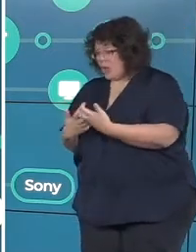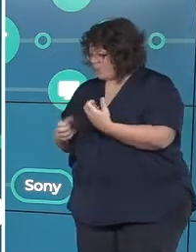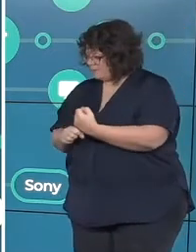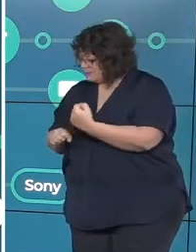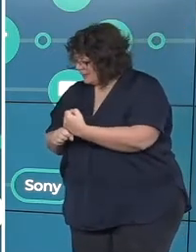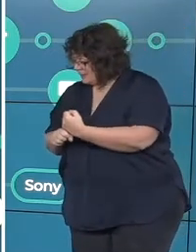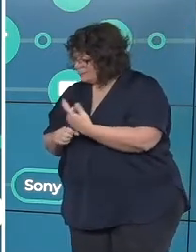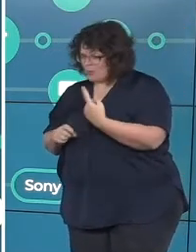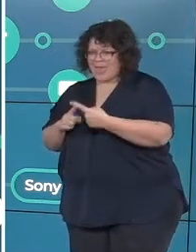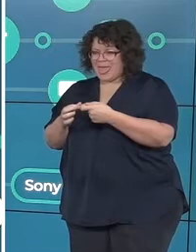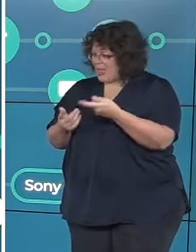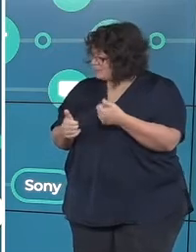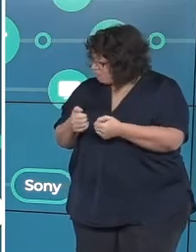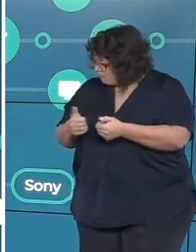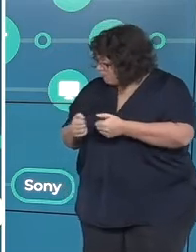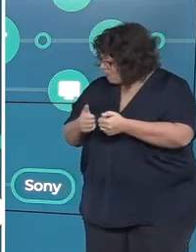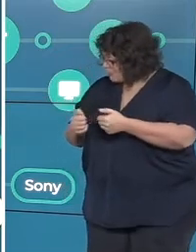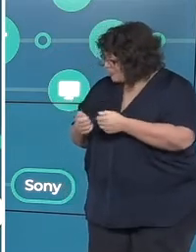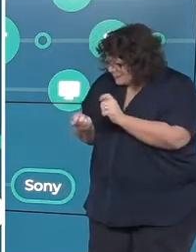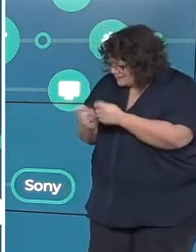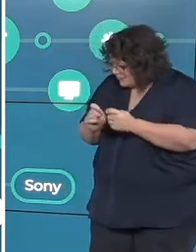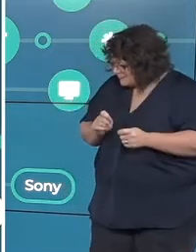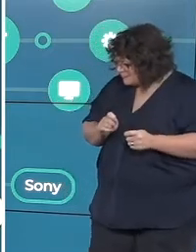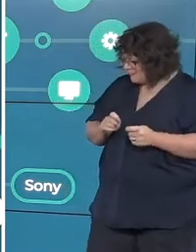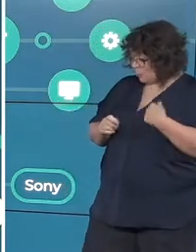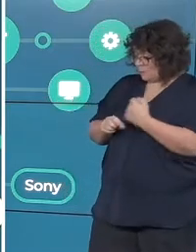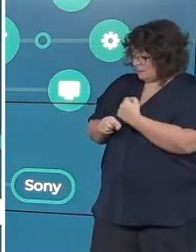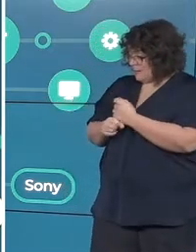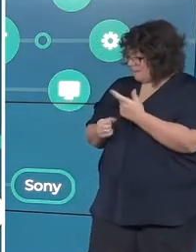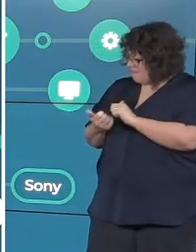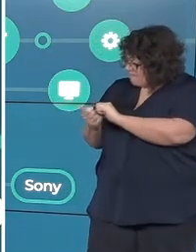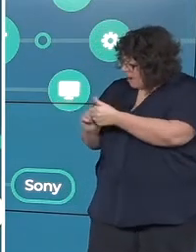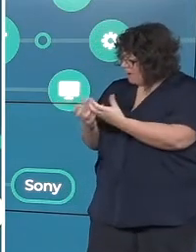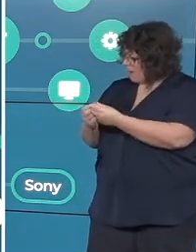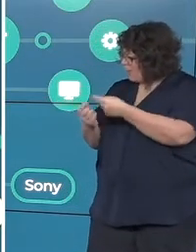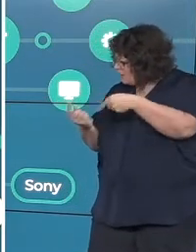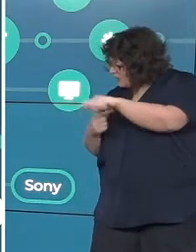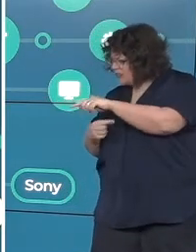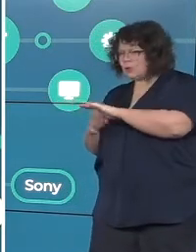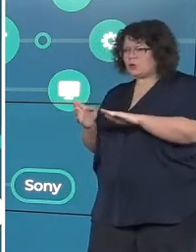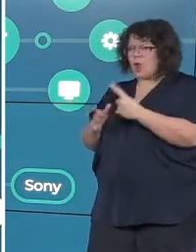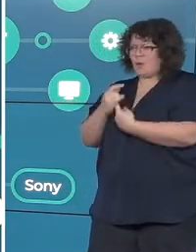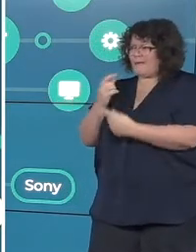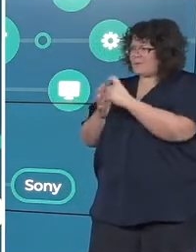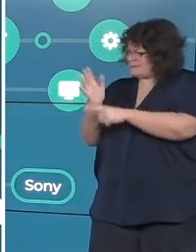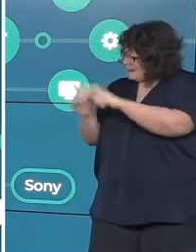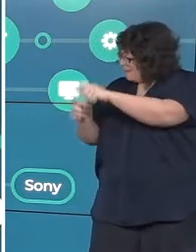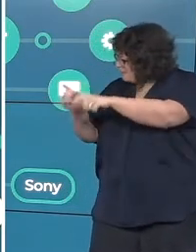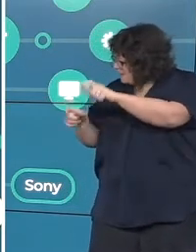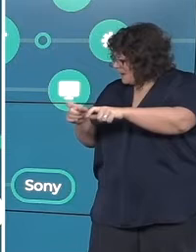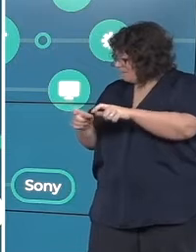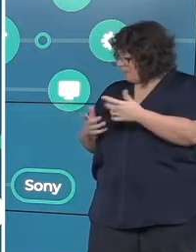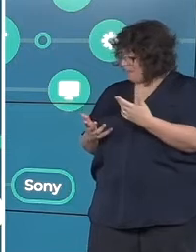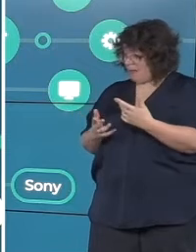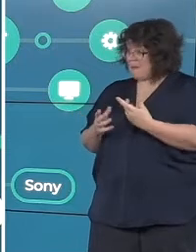that everyone's voice is heard. Again, incredible stuff. And again, Apple, the sort of voice control, it's more about that